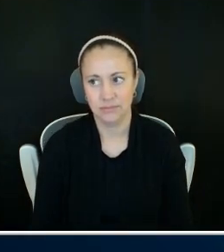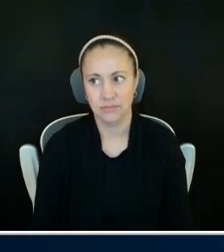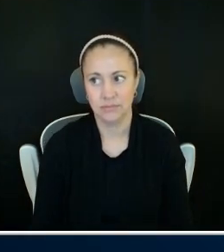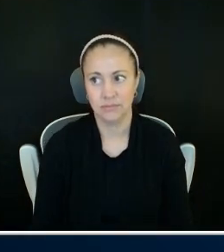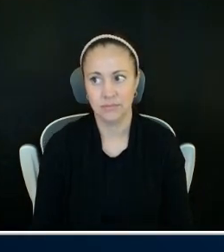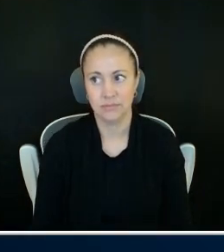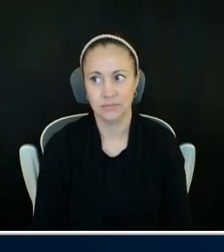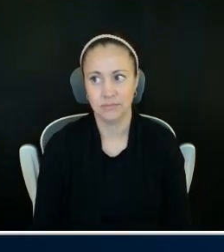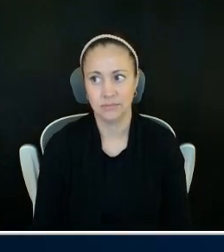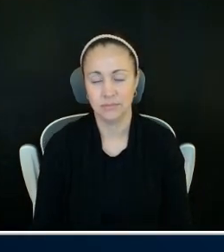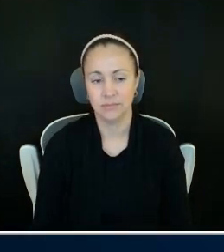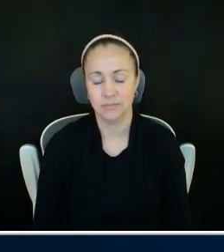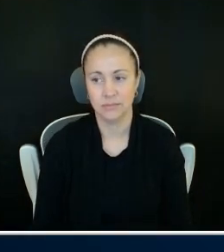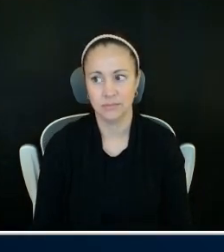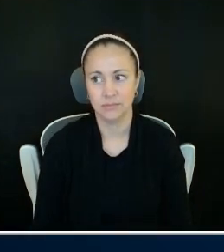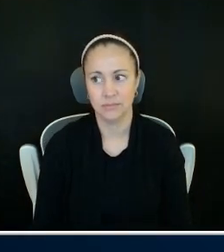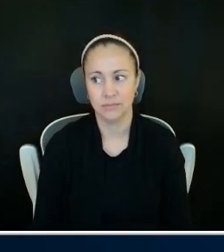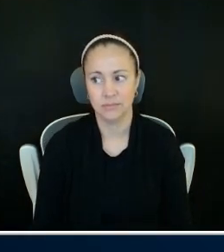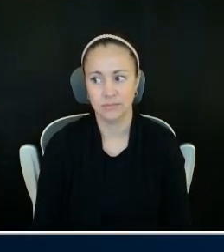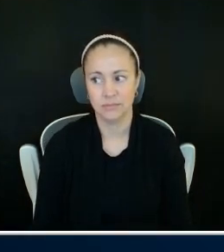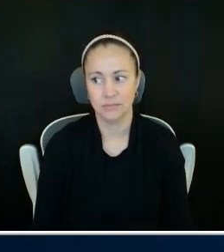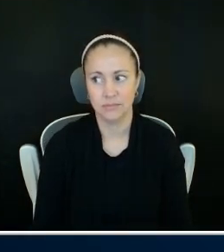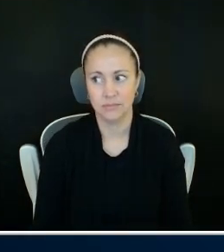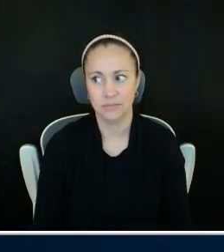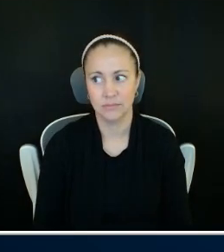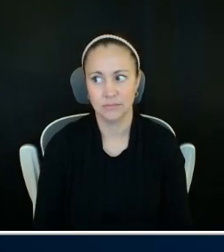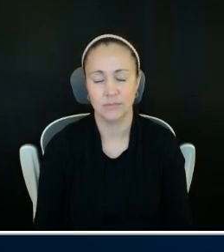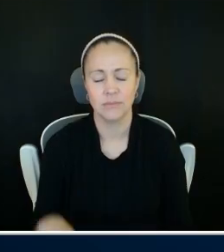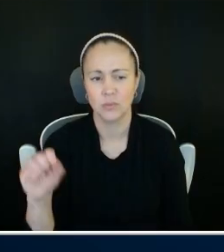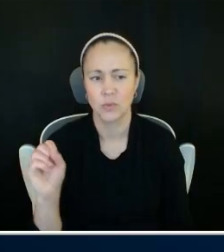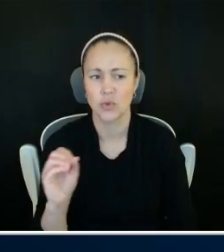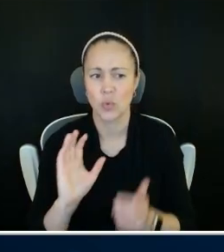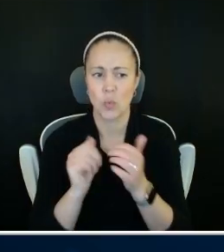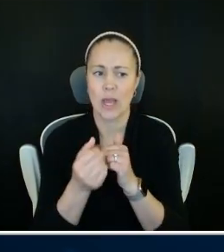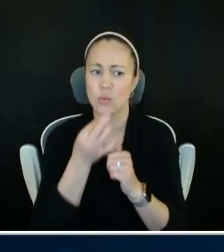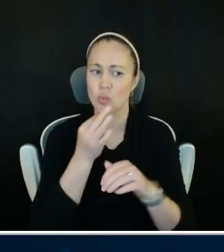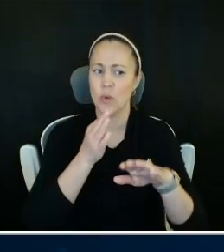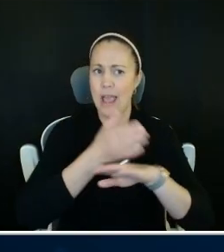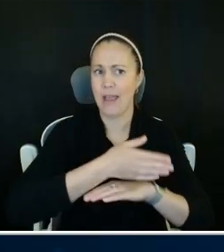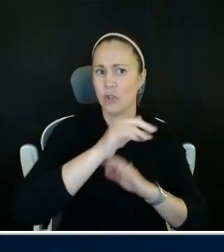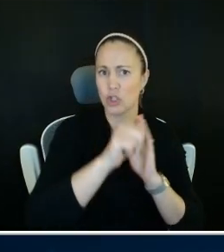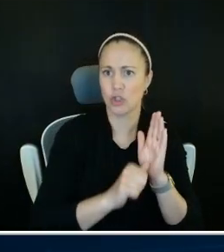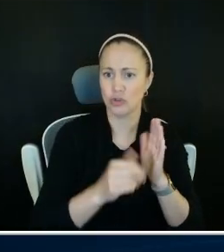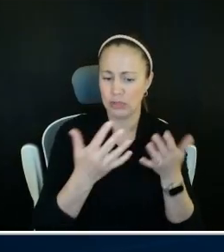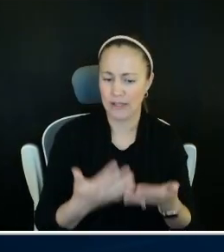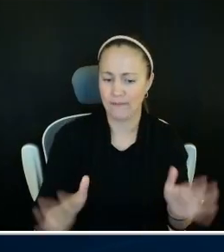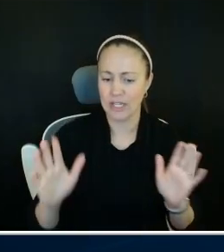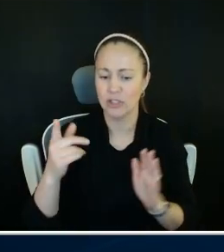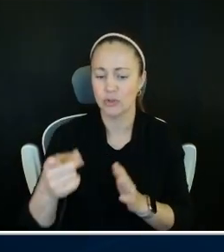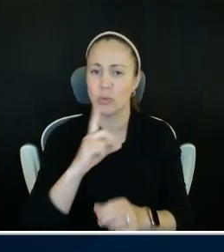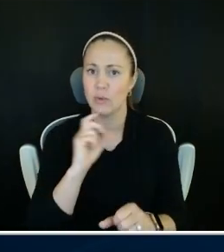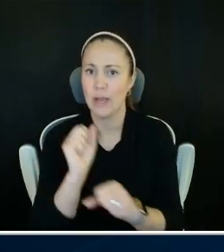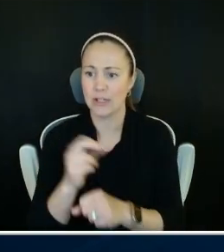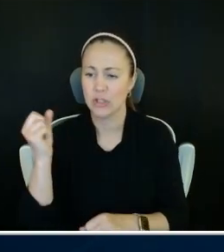So, Lael, how soon after your surgery were you actually throwing in a game